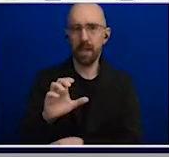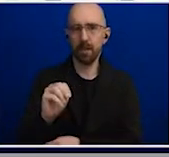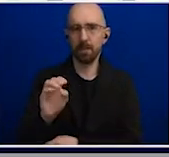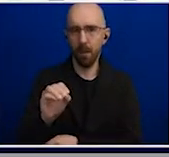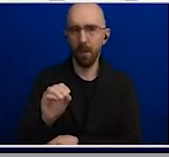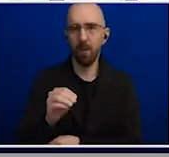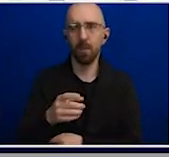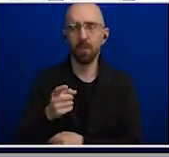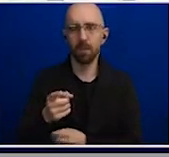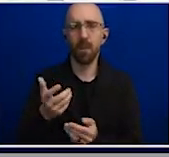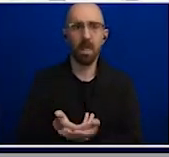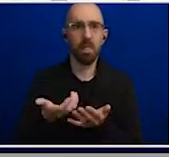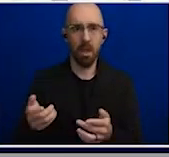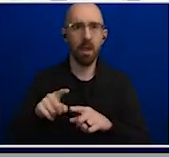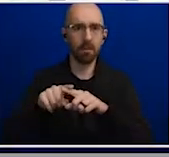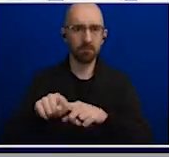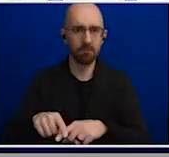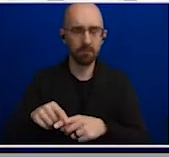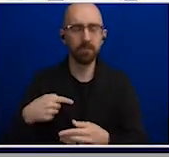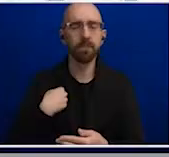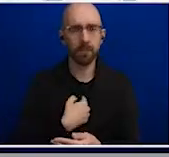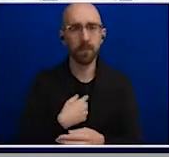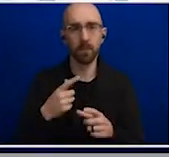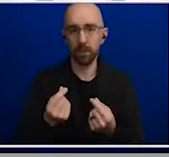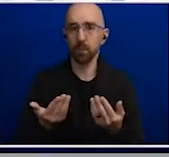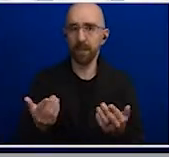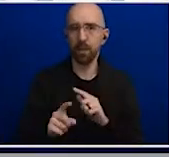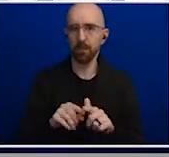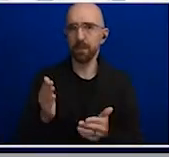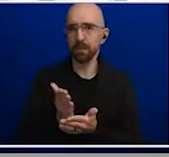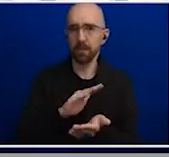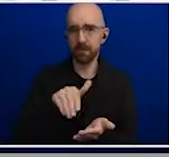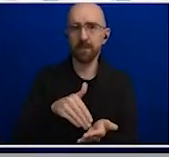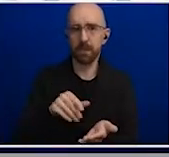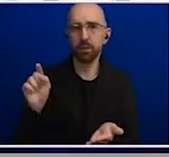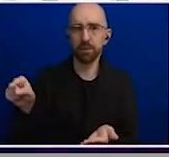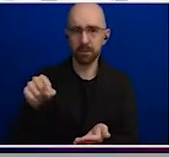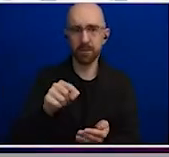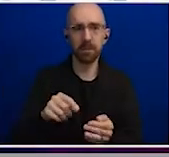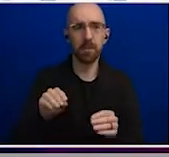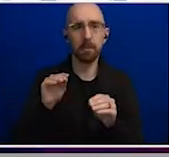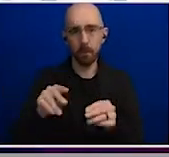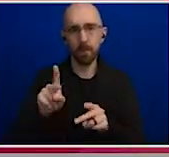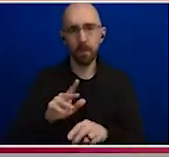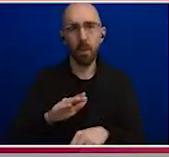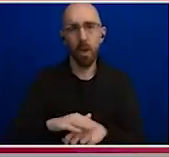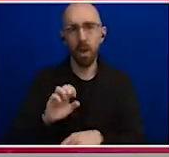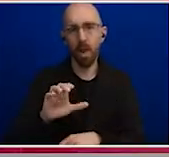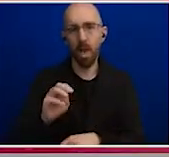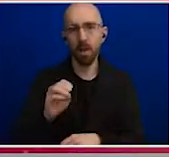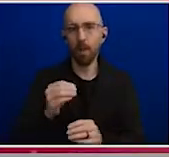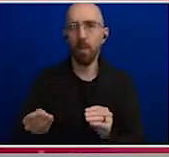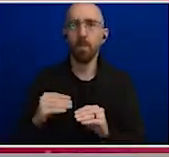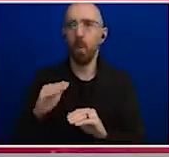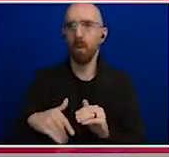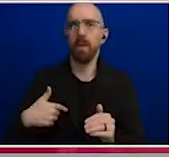lot, and we do here, but there are centers that are placing people on ECMO a lot more than we are here, and